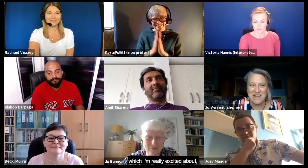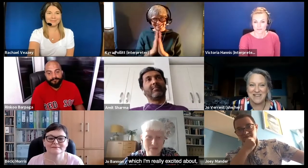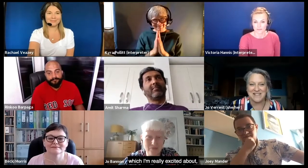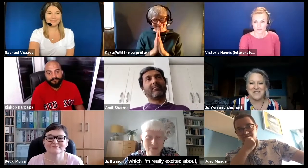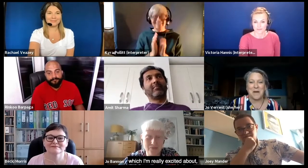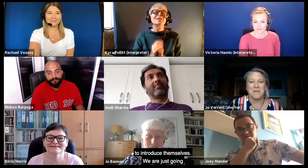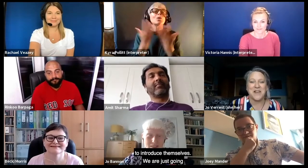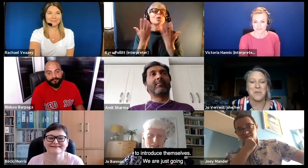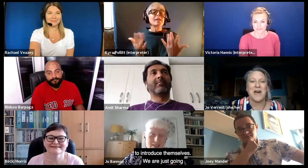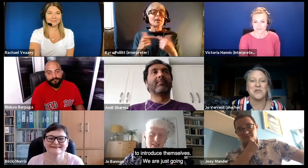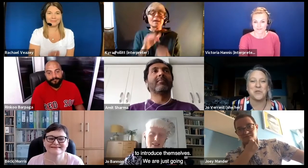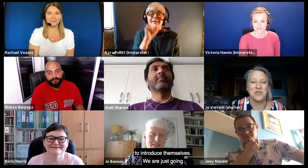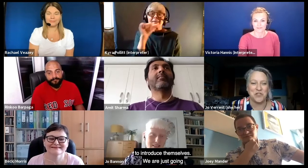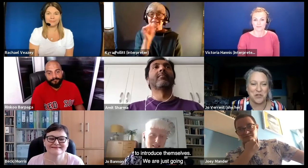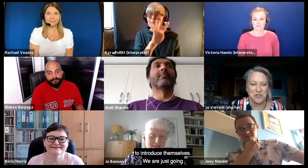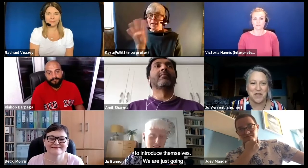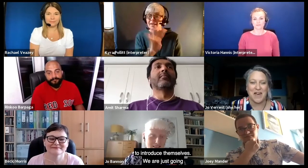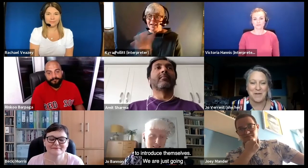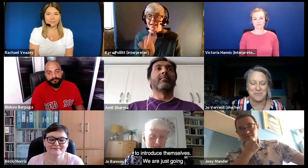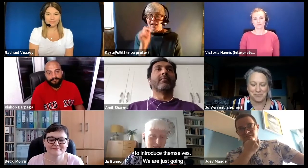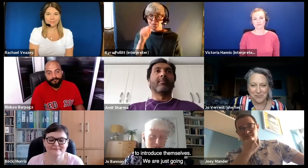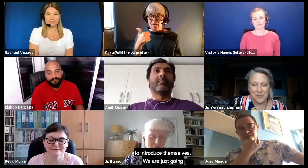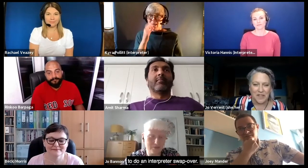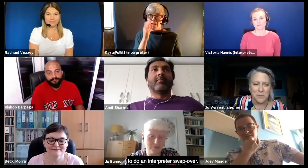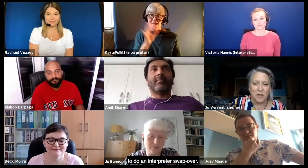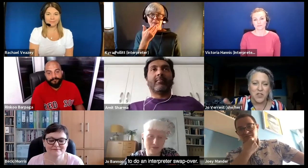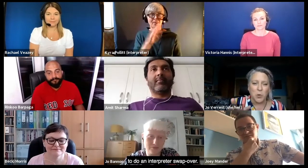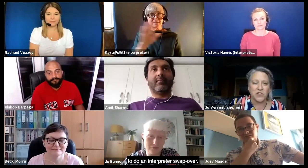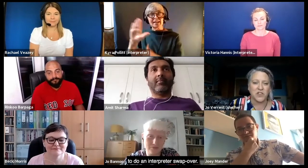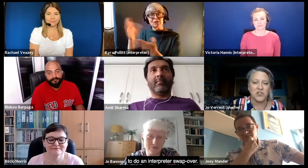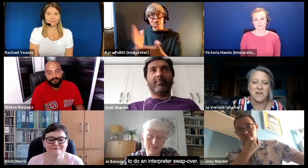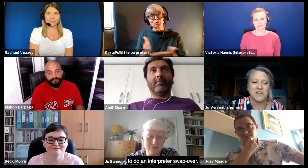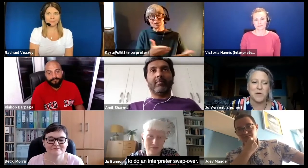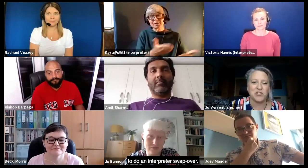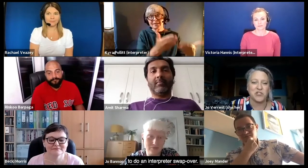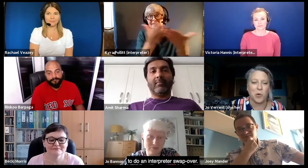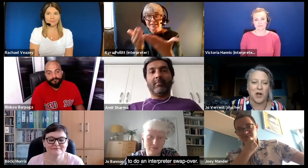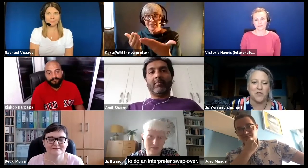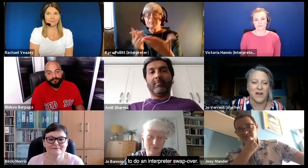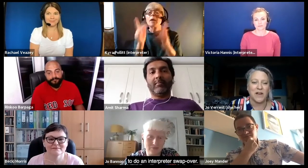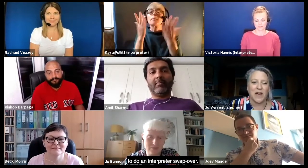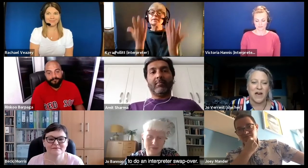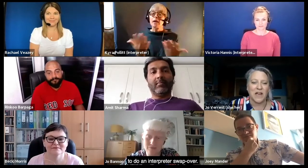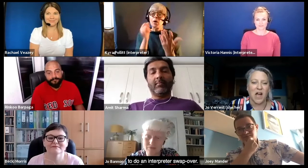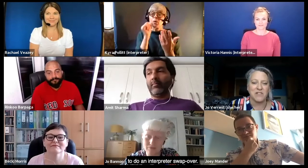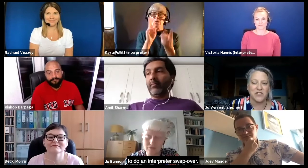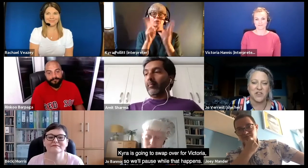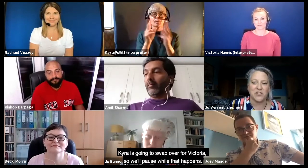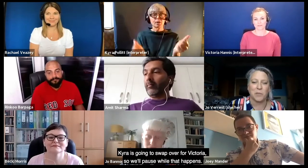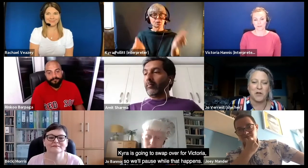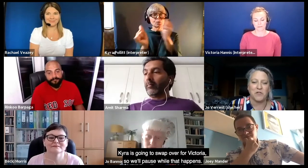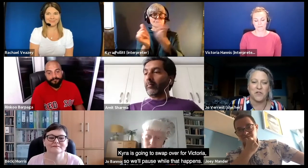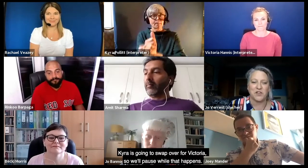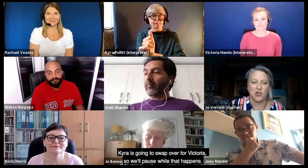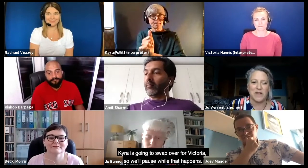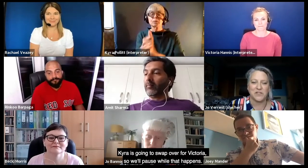I'm really excited about. I'm going to get the panel to introduce themselves. We're just going to do an interpreter swap over. Kyra is just going to